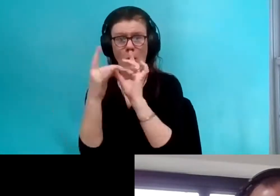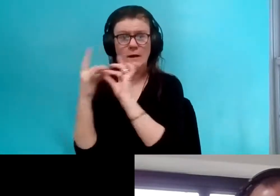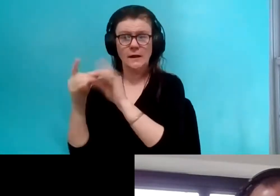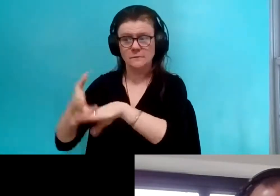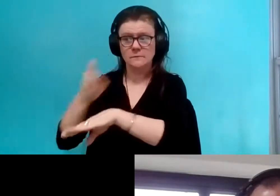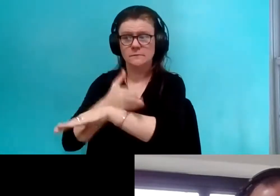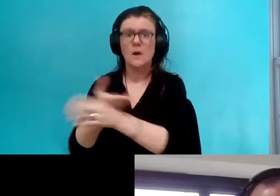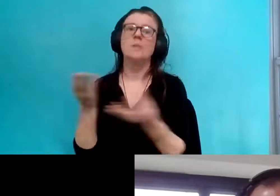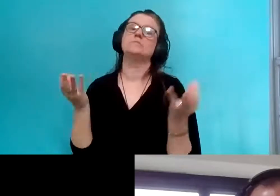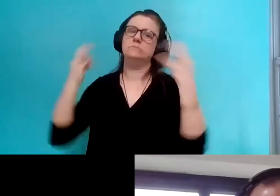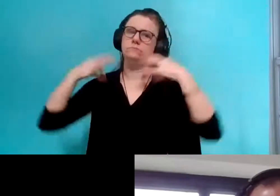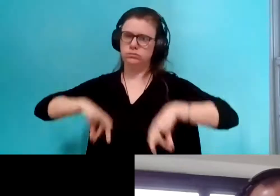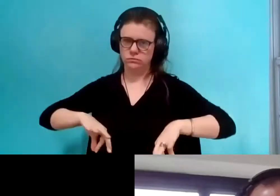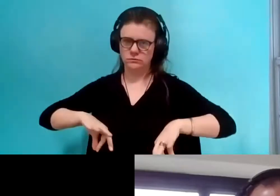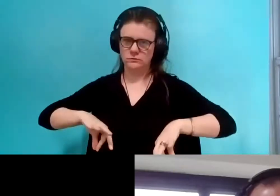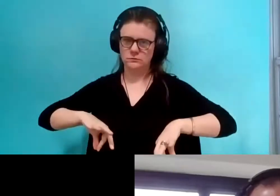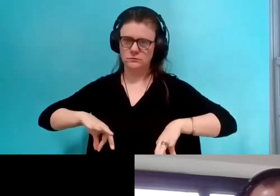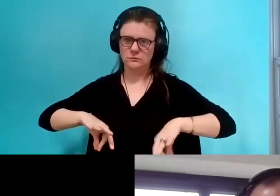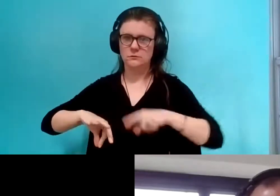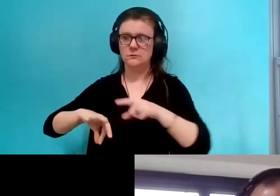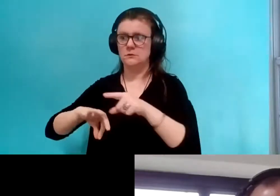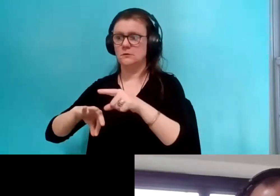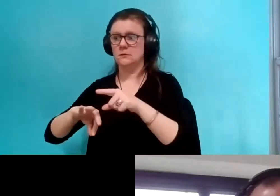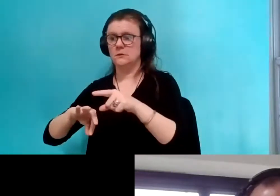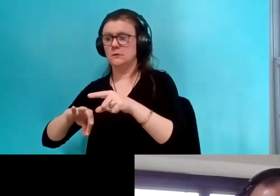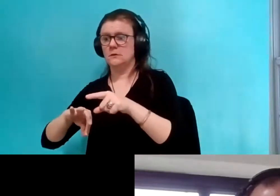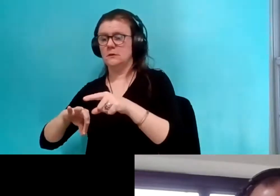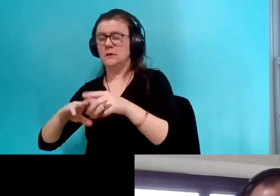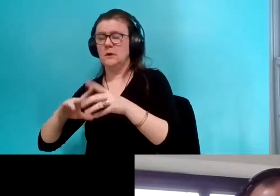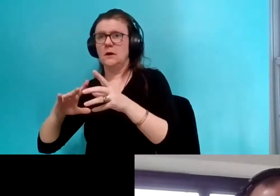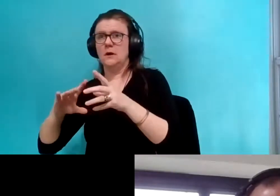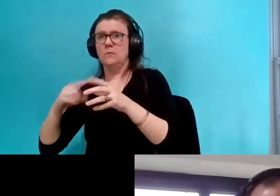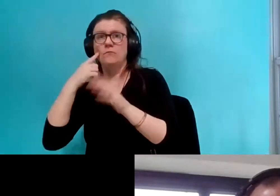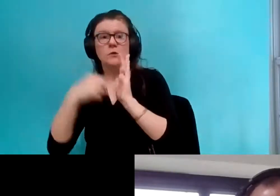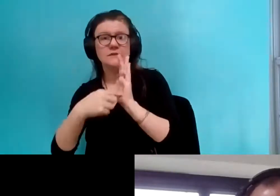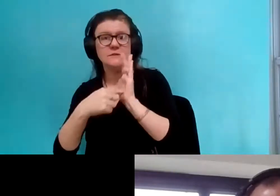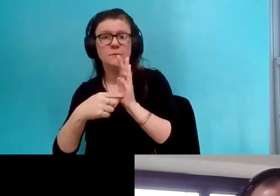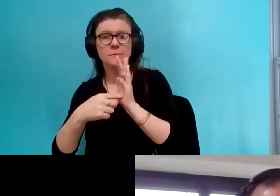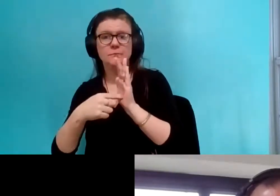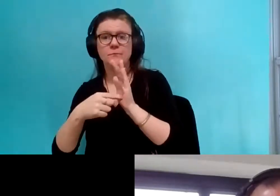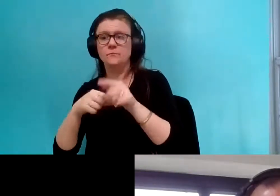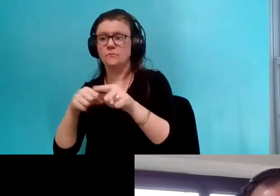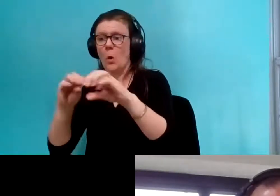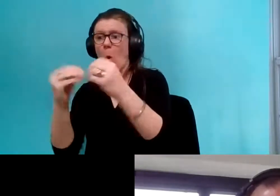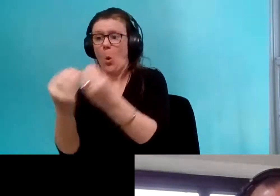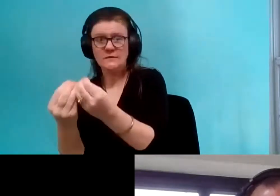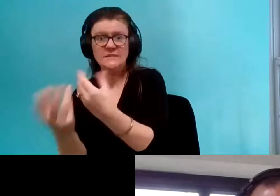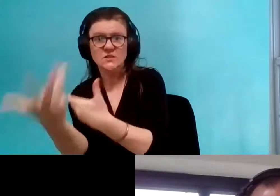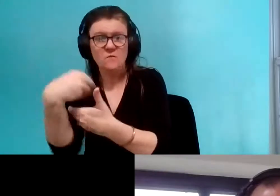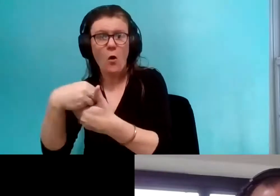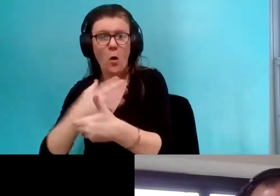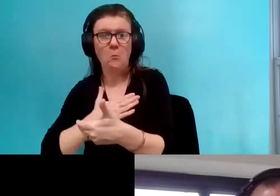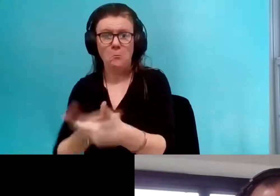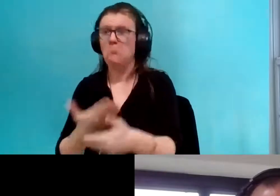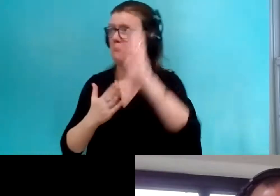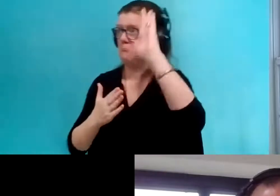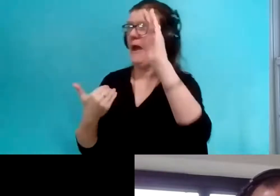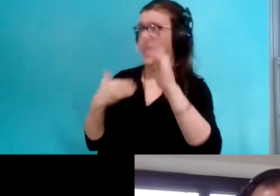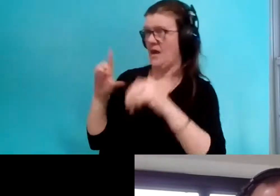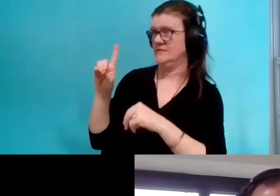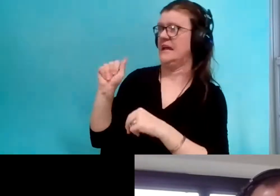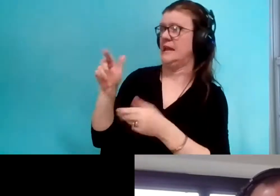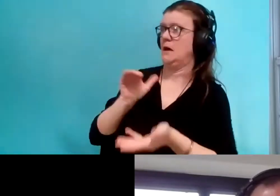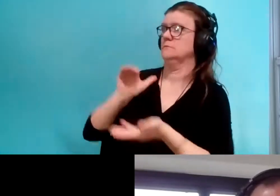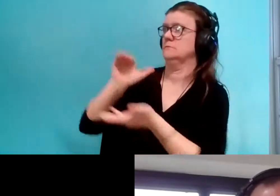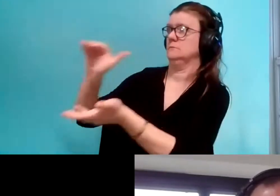out of it. So both in terms of contributions from civil society organizations that bring their own data to the table,